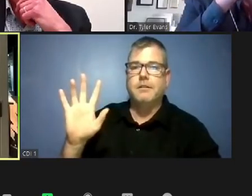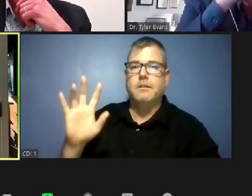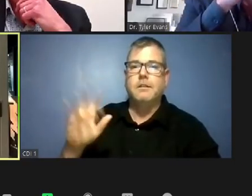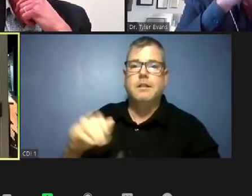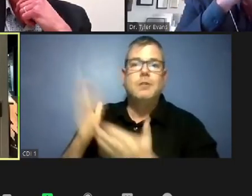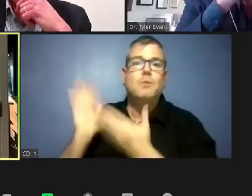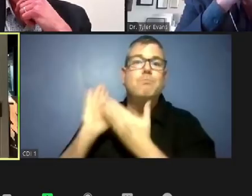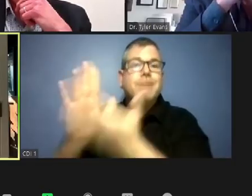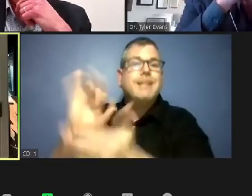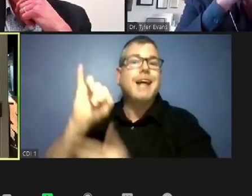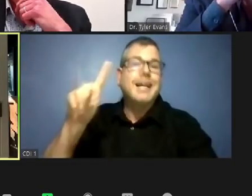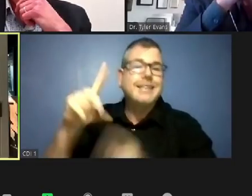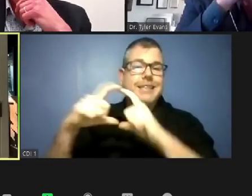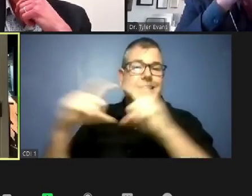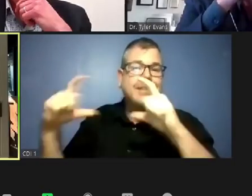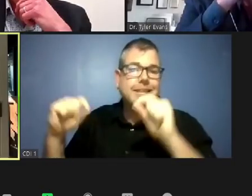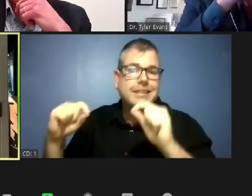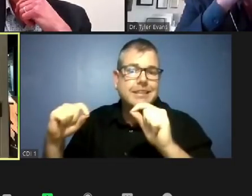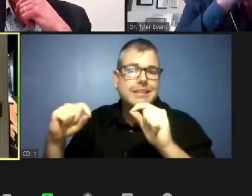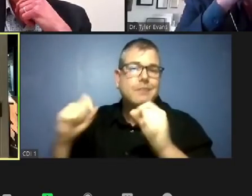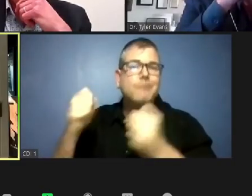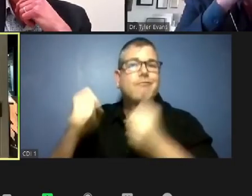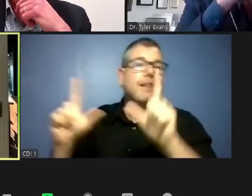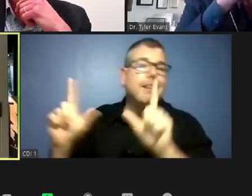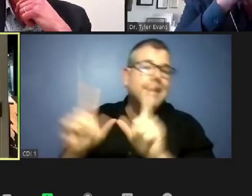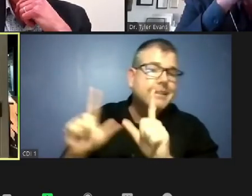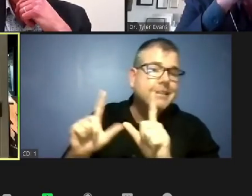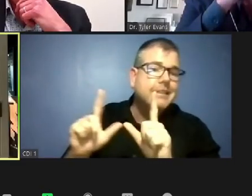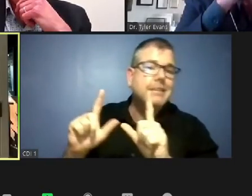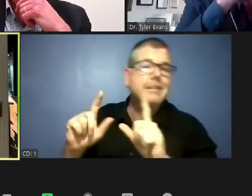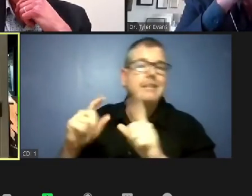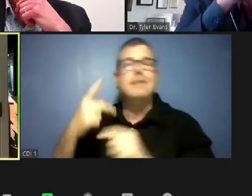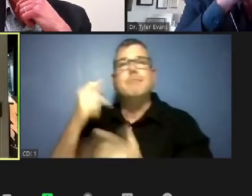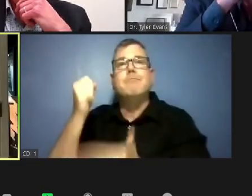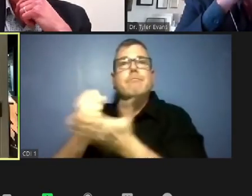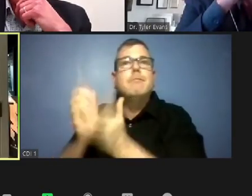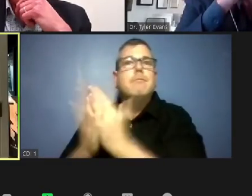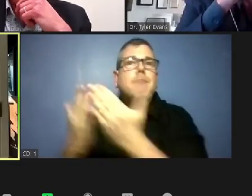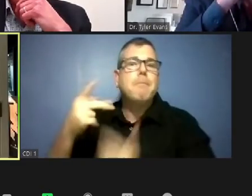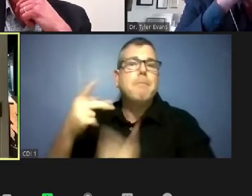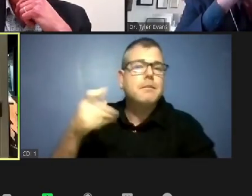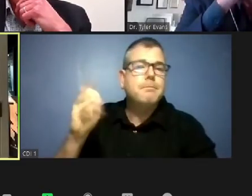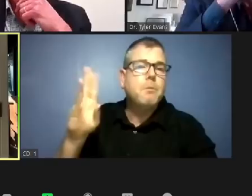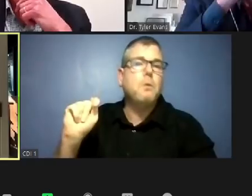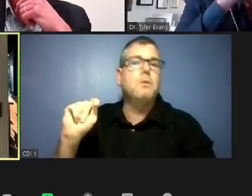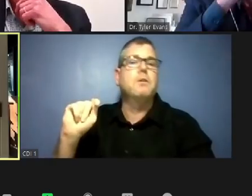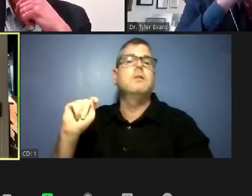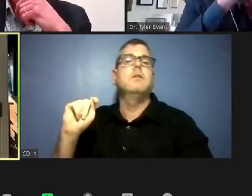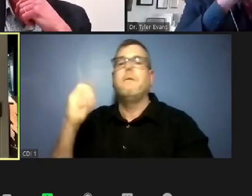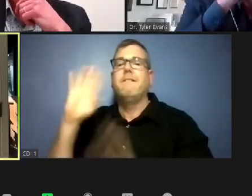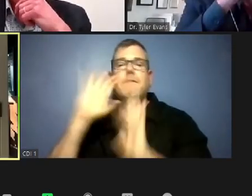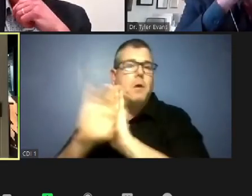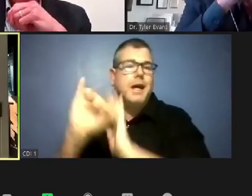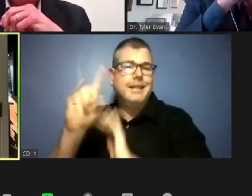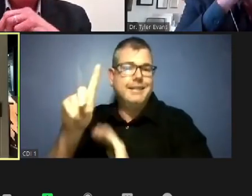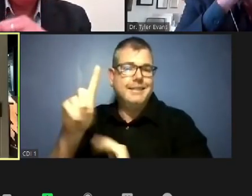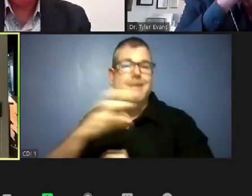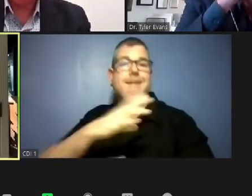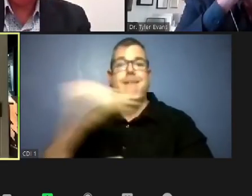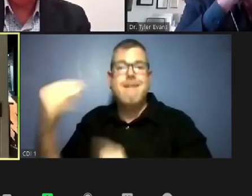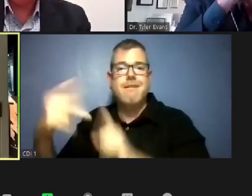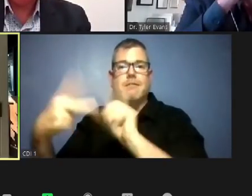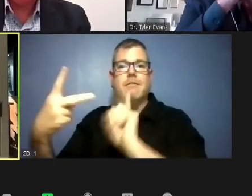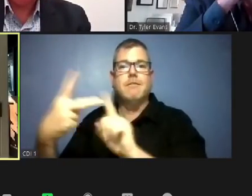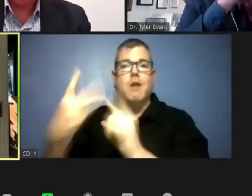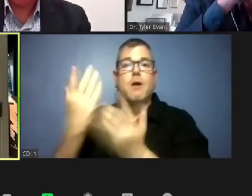license, a passport, or some other photo ID. And as far as a proof of residence, if your photo ID doesn't list